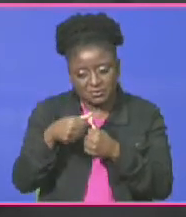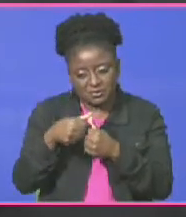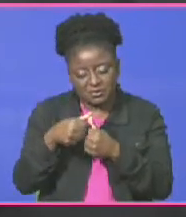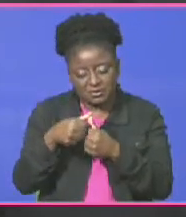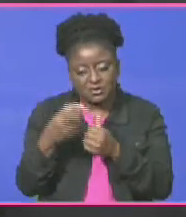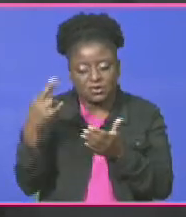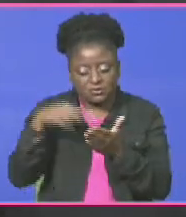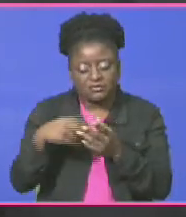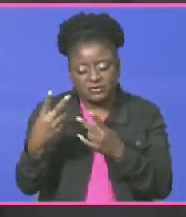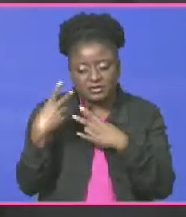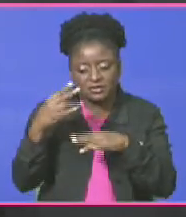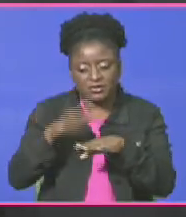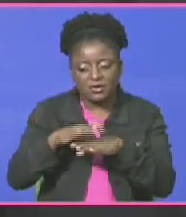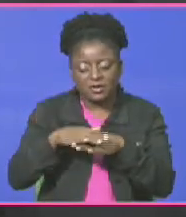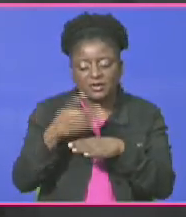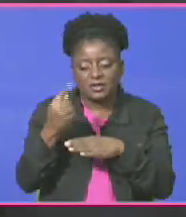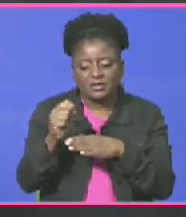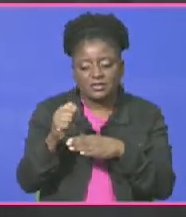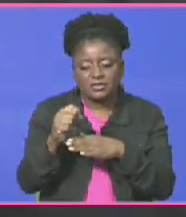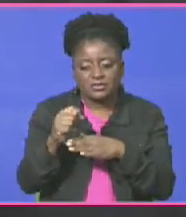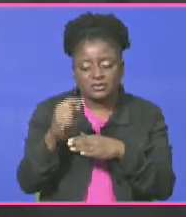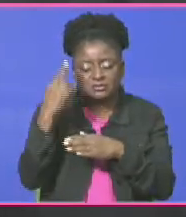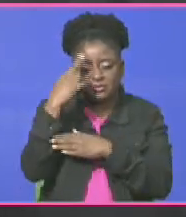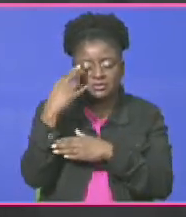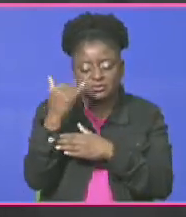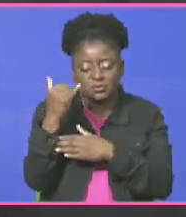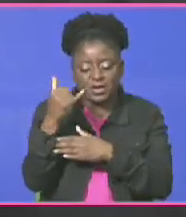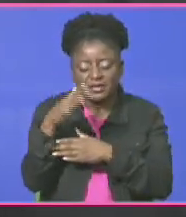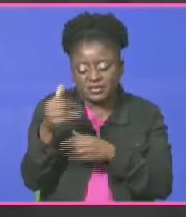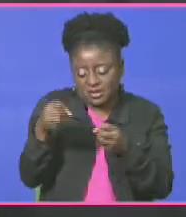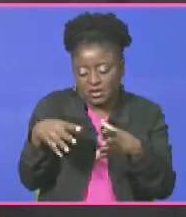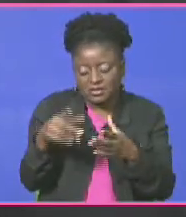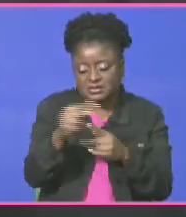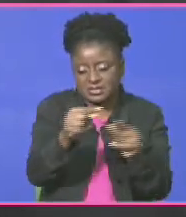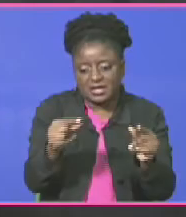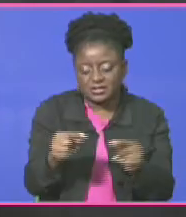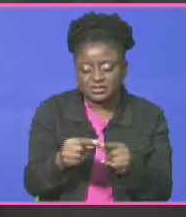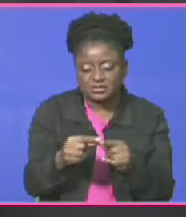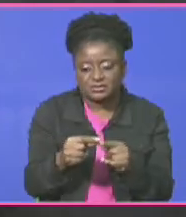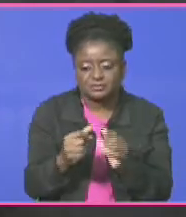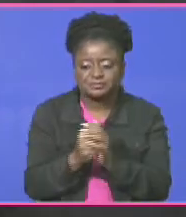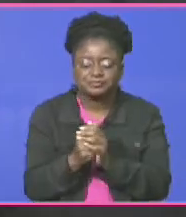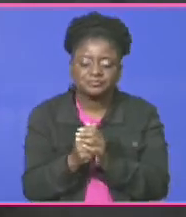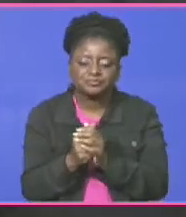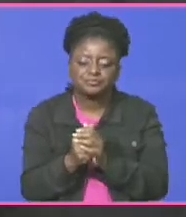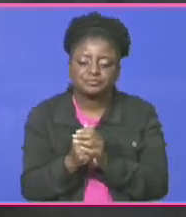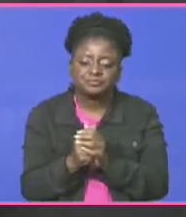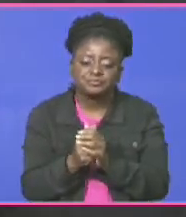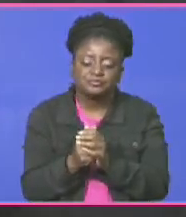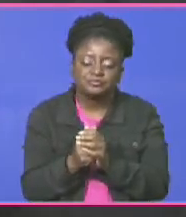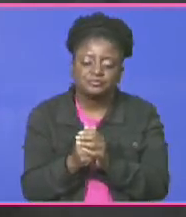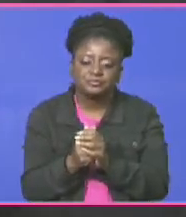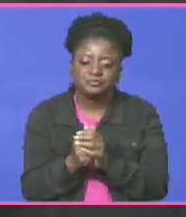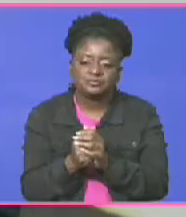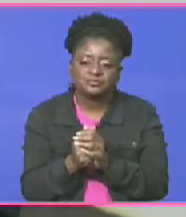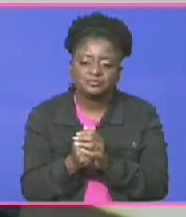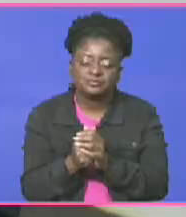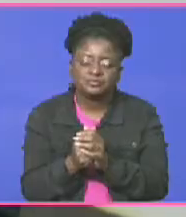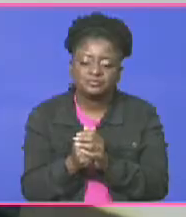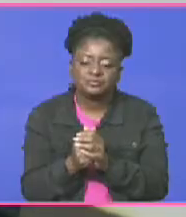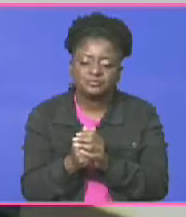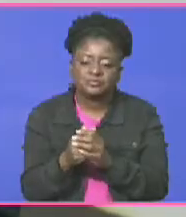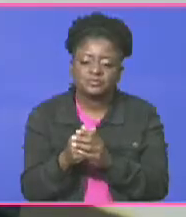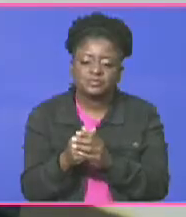must now do to return to the public's good graces. Cleopatra Murphy has that report. Interim leader